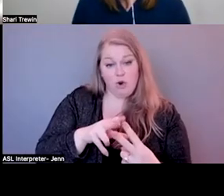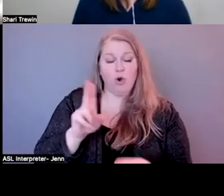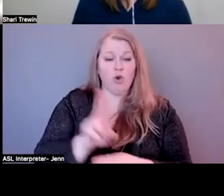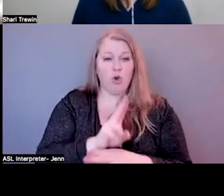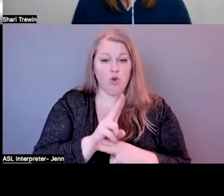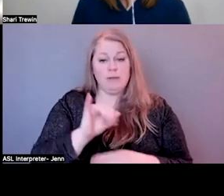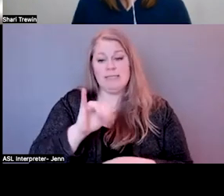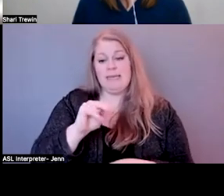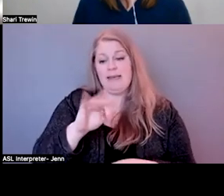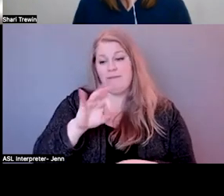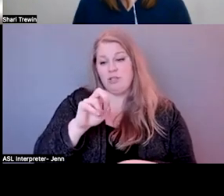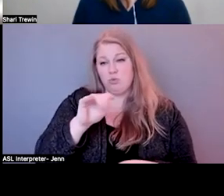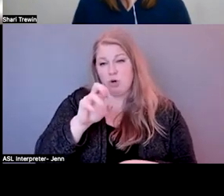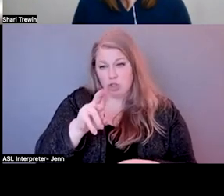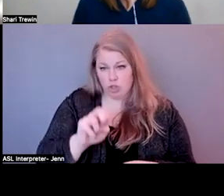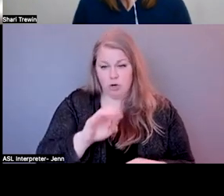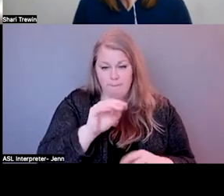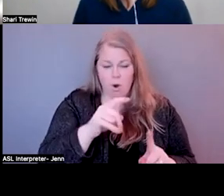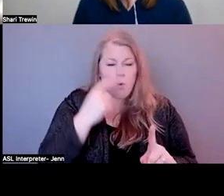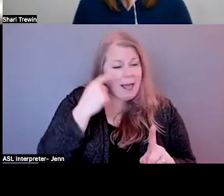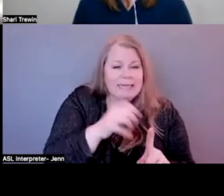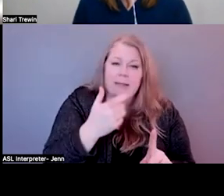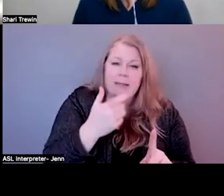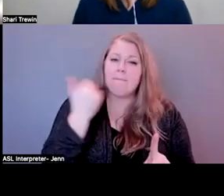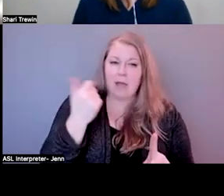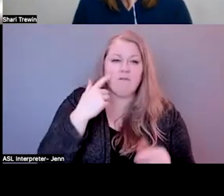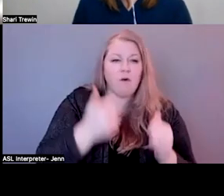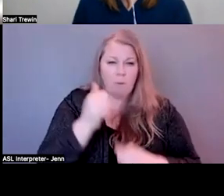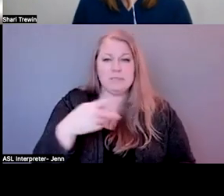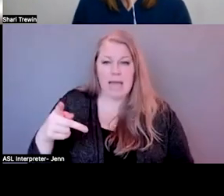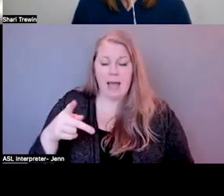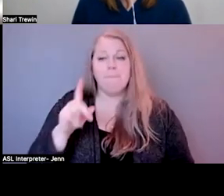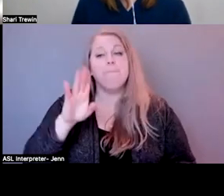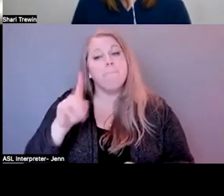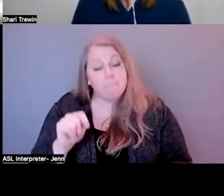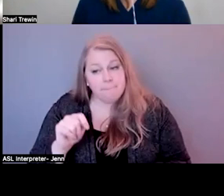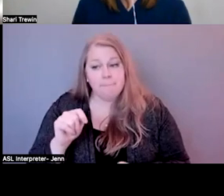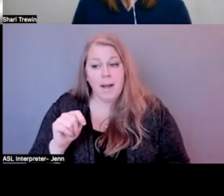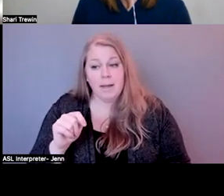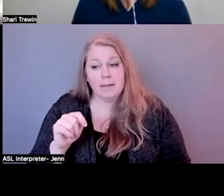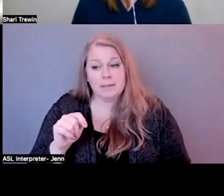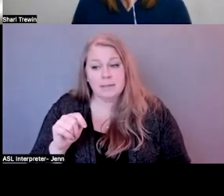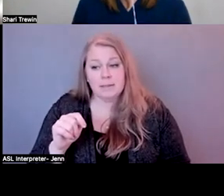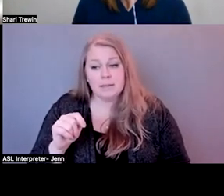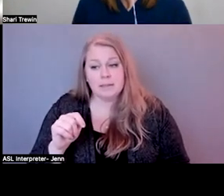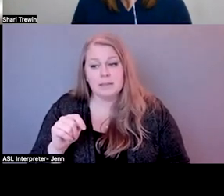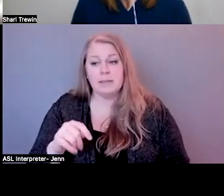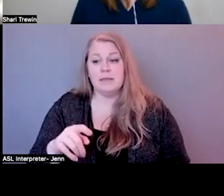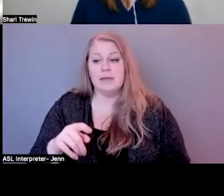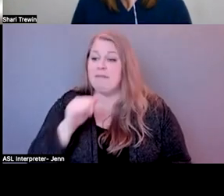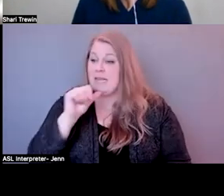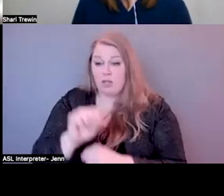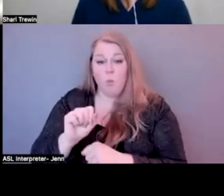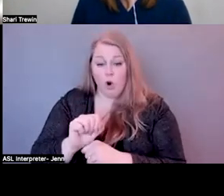infrastructure mode, which I think is still definitely better for most apps. But if that doesn't work, if the app